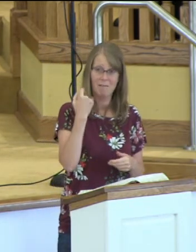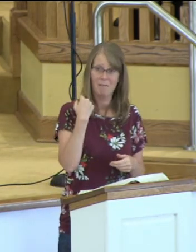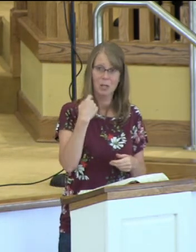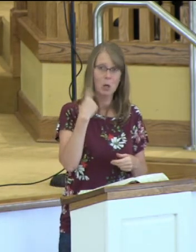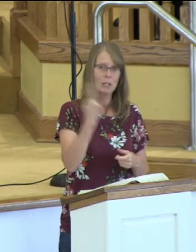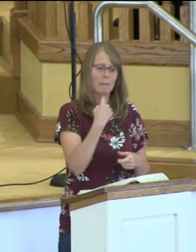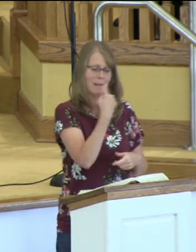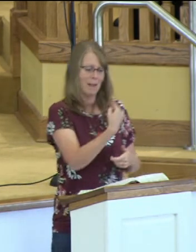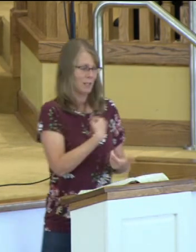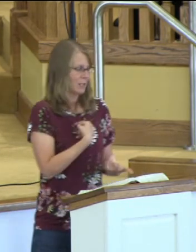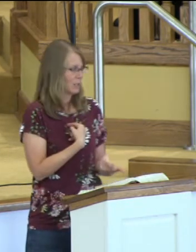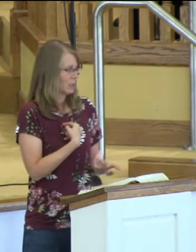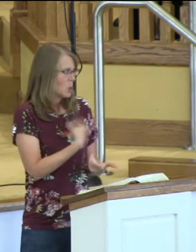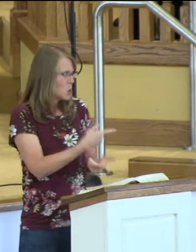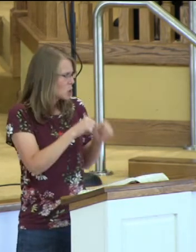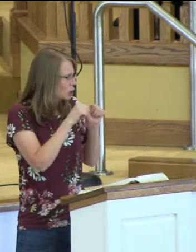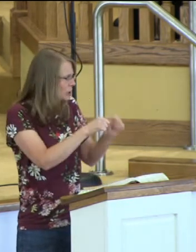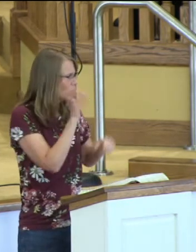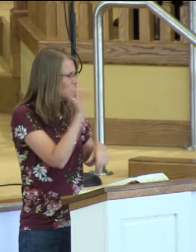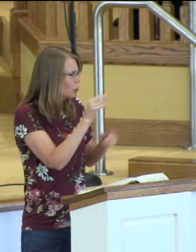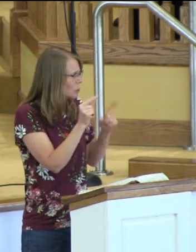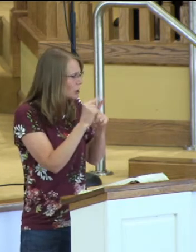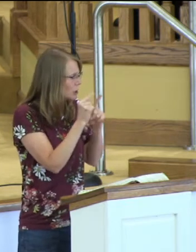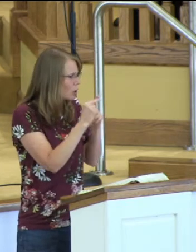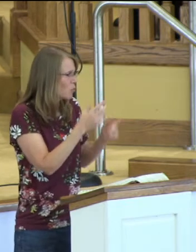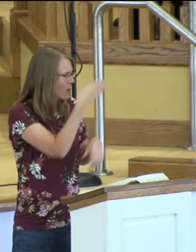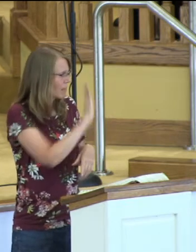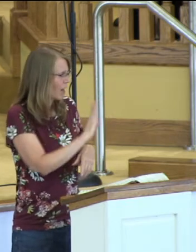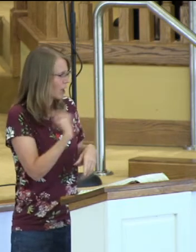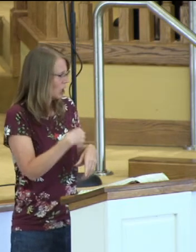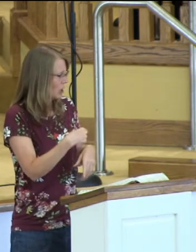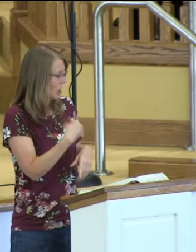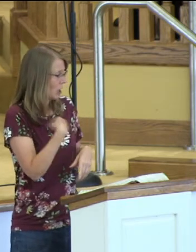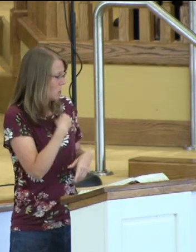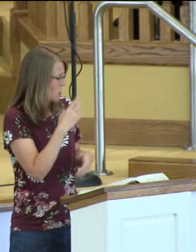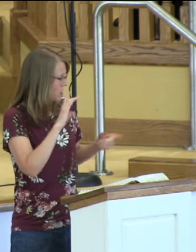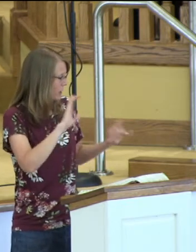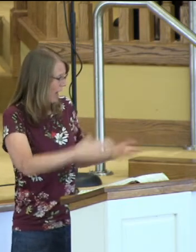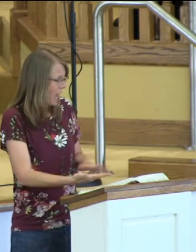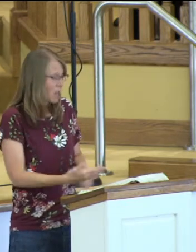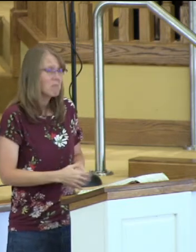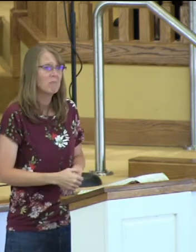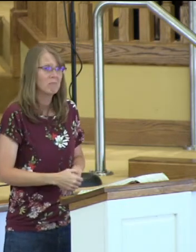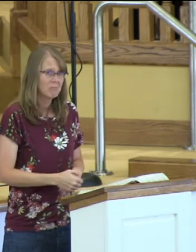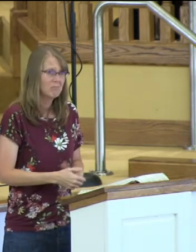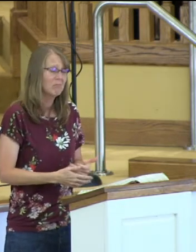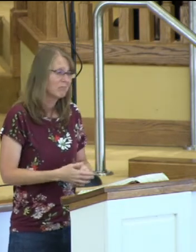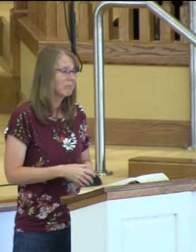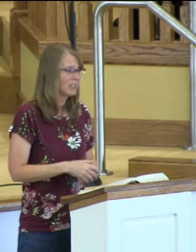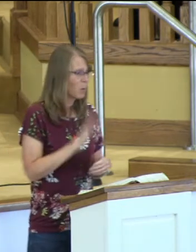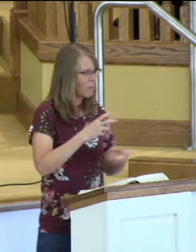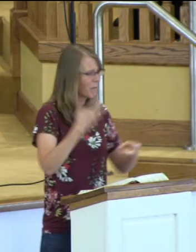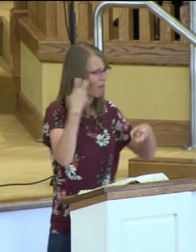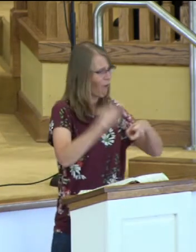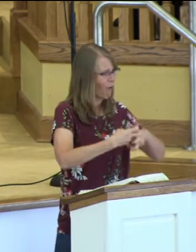die. We couldn't do it and be made fun of. I find that's going to be hard.